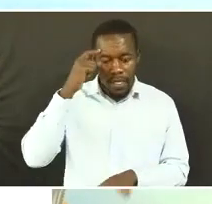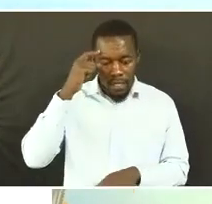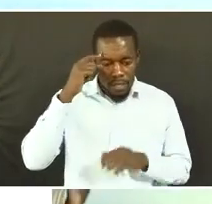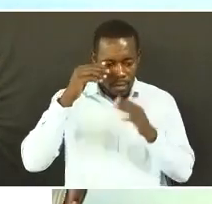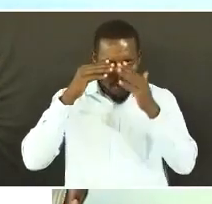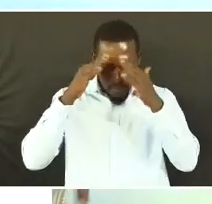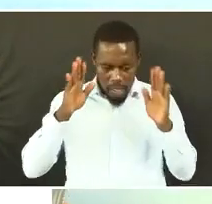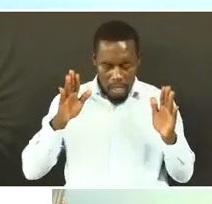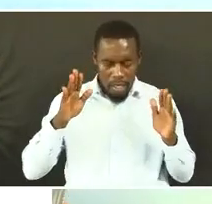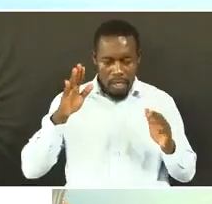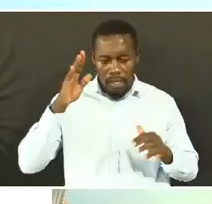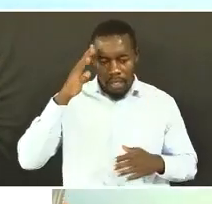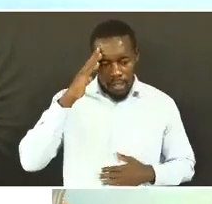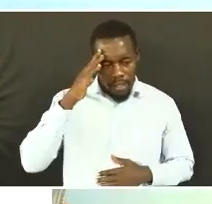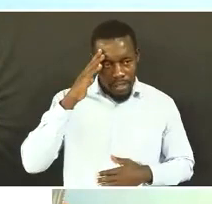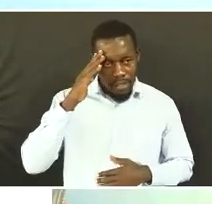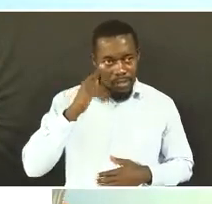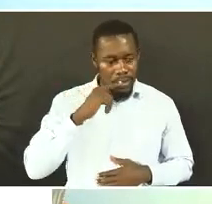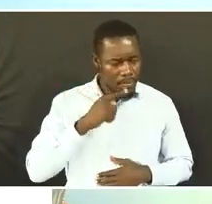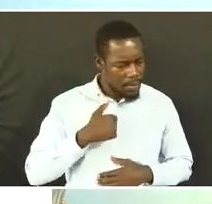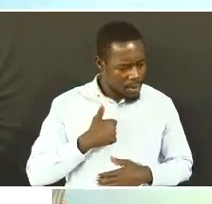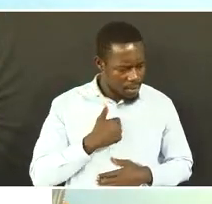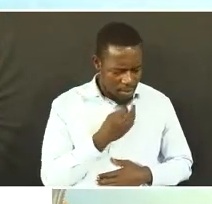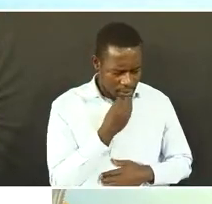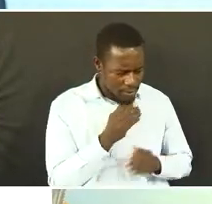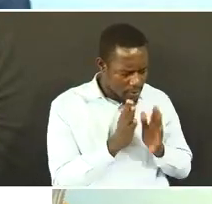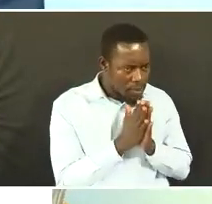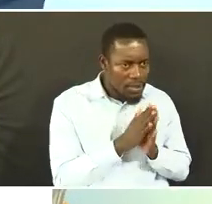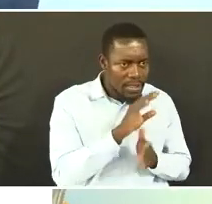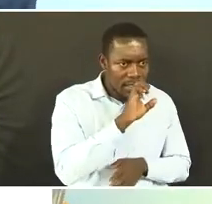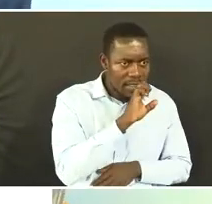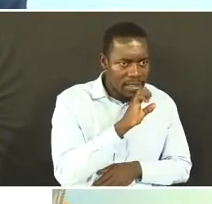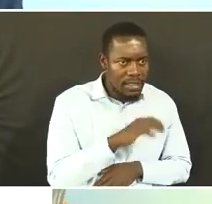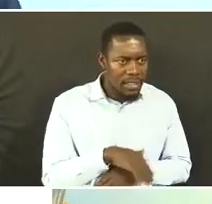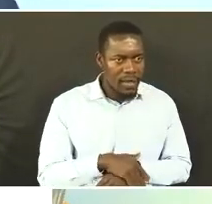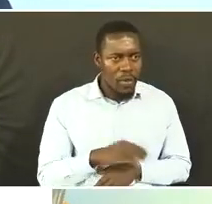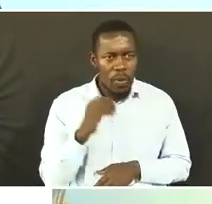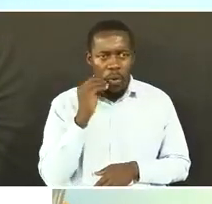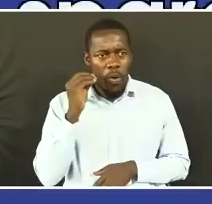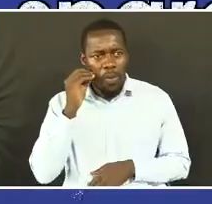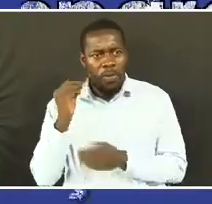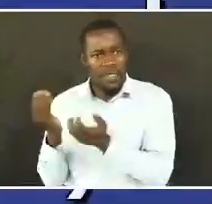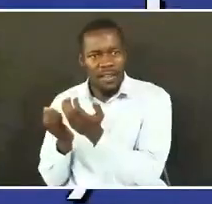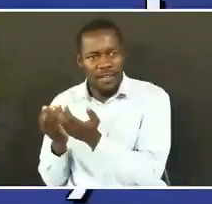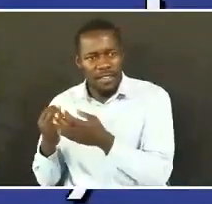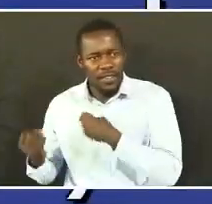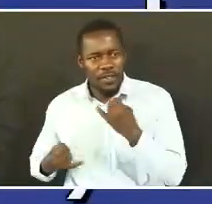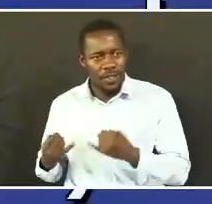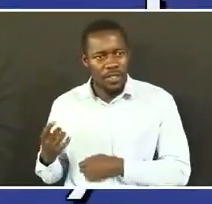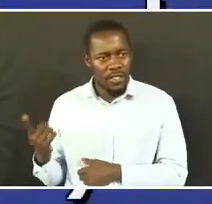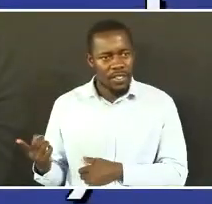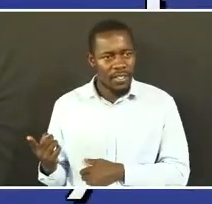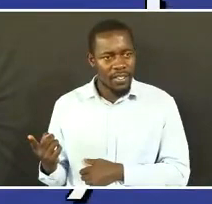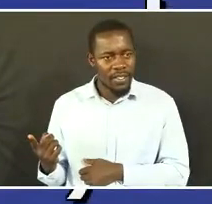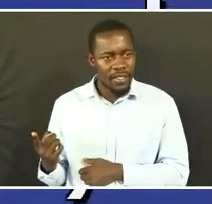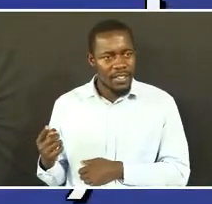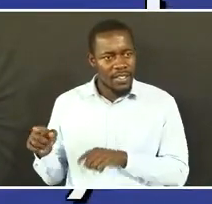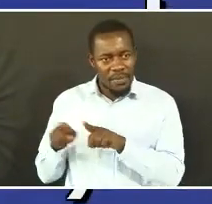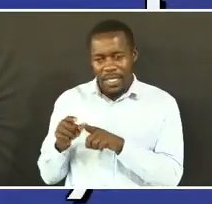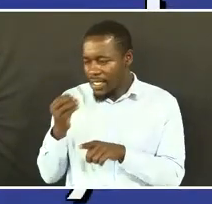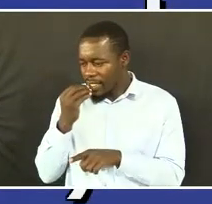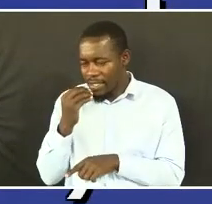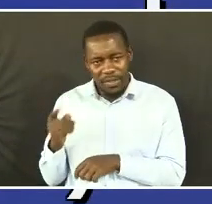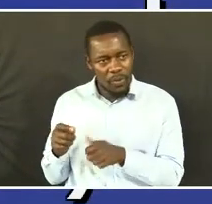father's house have bread enough and to spare, and I perish with hunger. I will rise and go to my father.